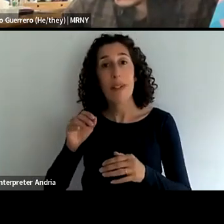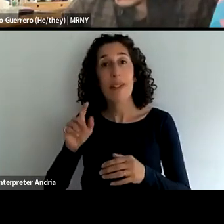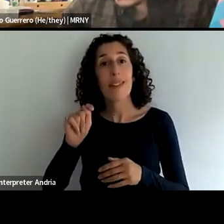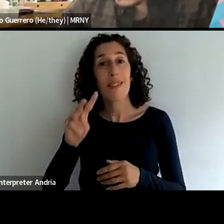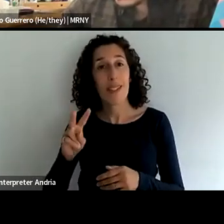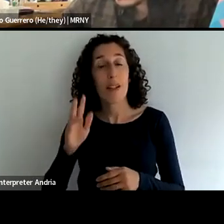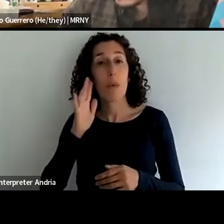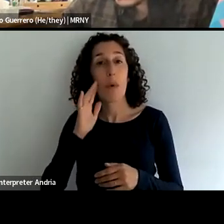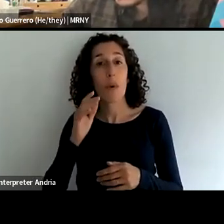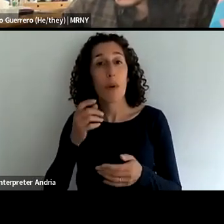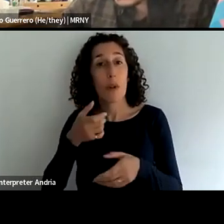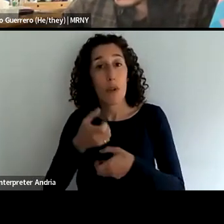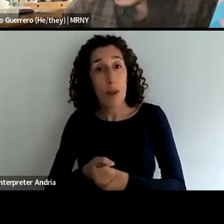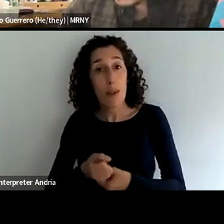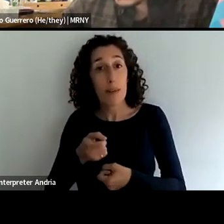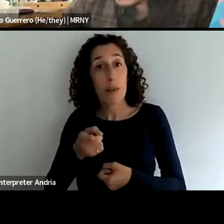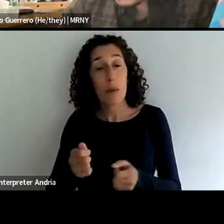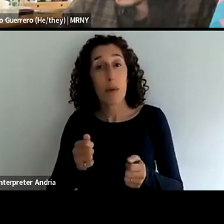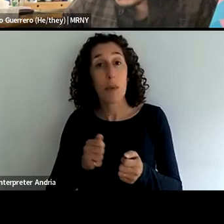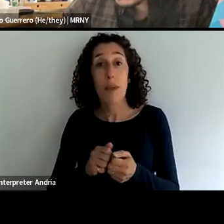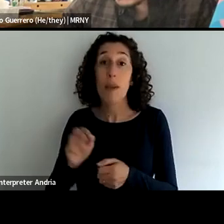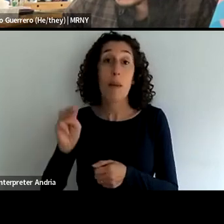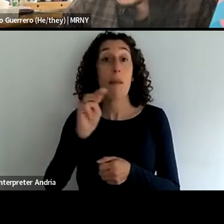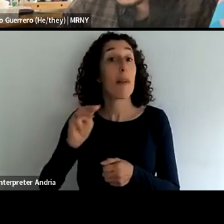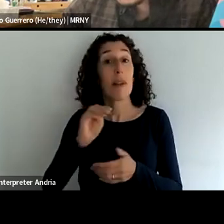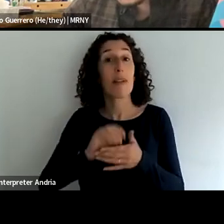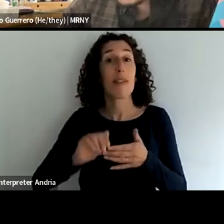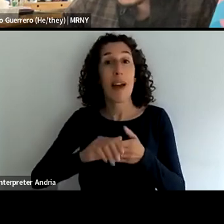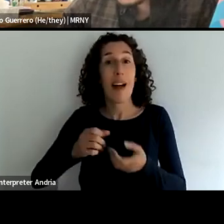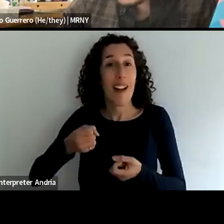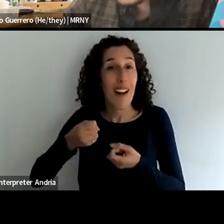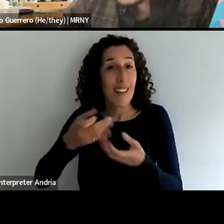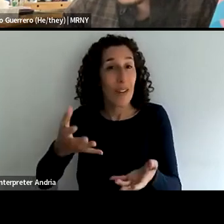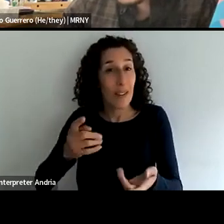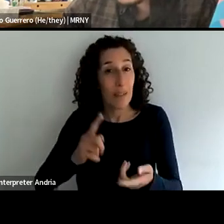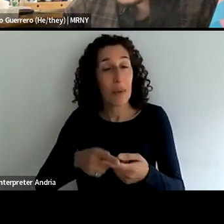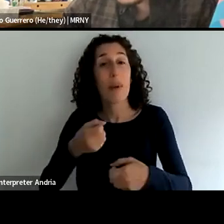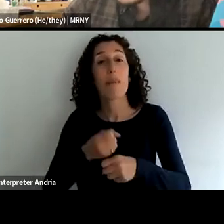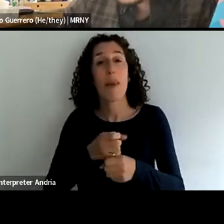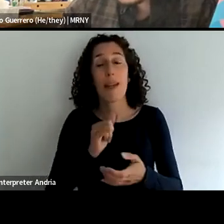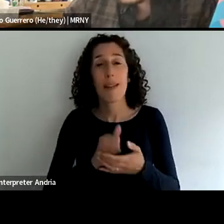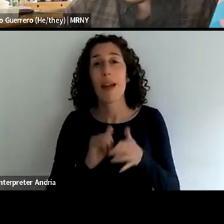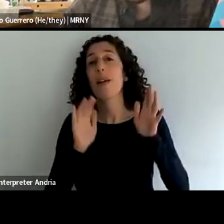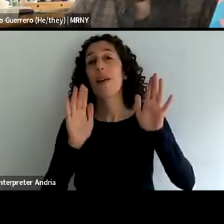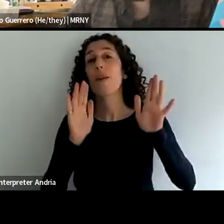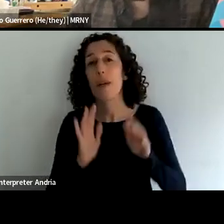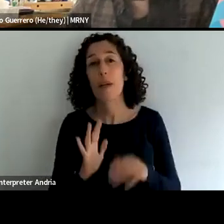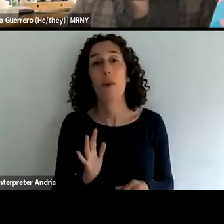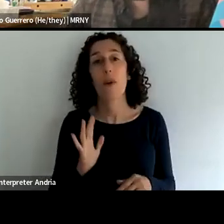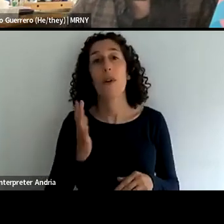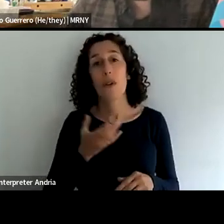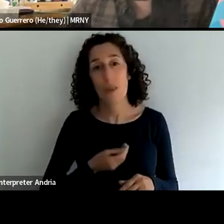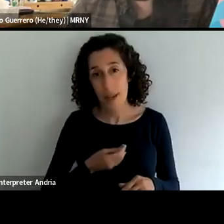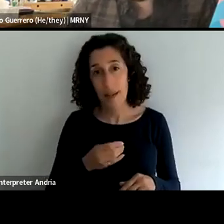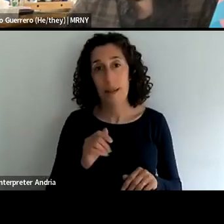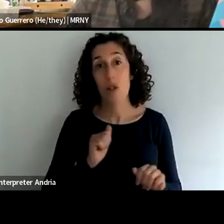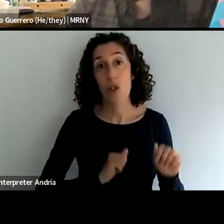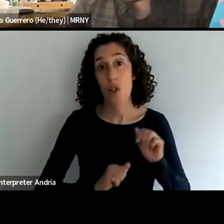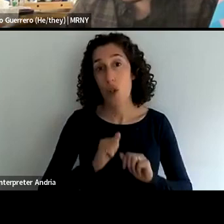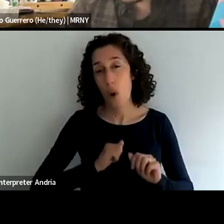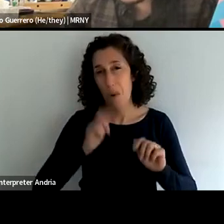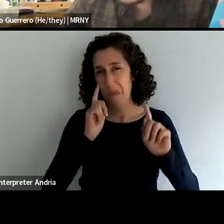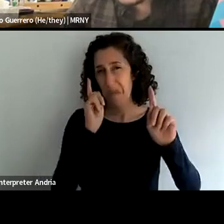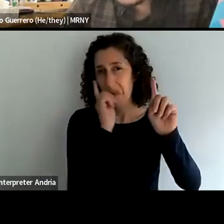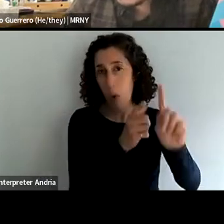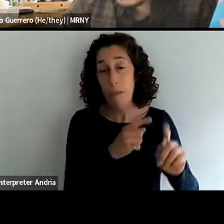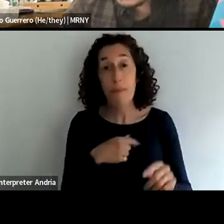the incredible trans or non-binary show that we all need. So on the one hand, I see change happening and it's starting. It's still